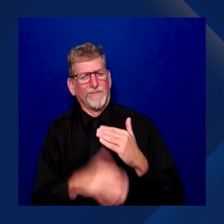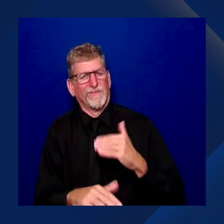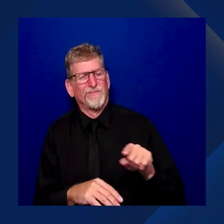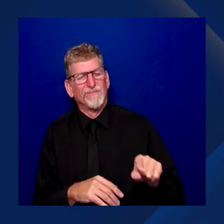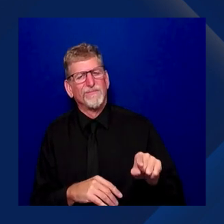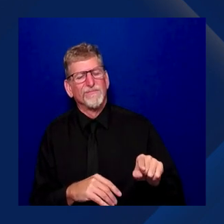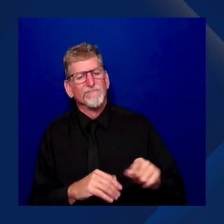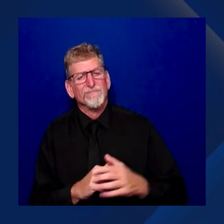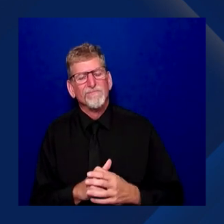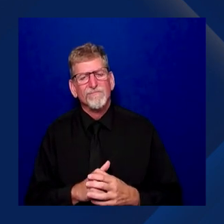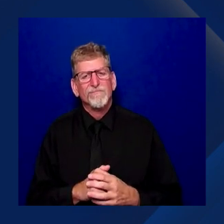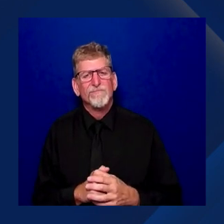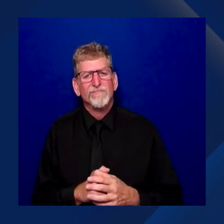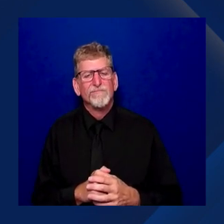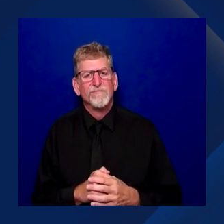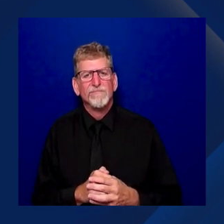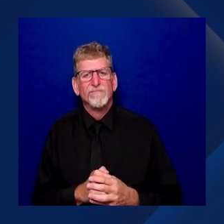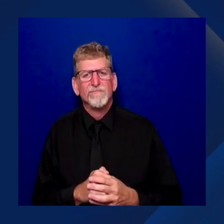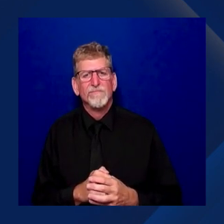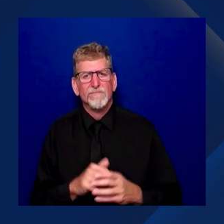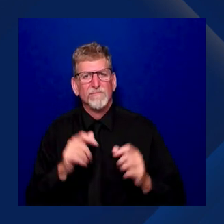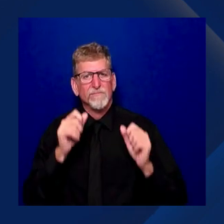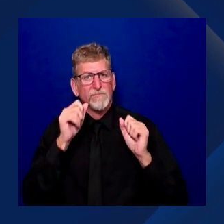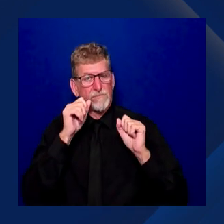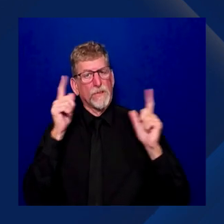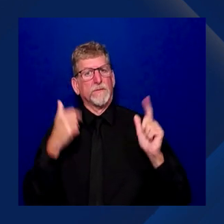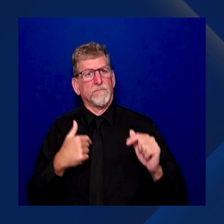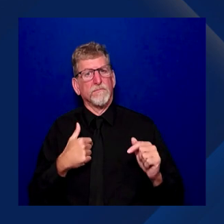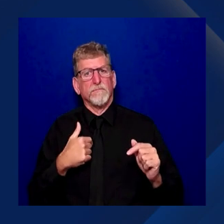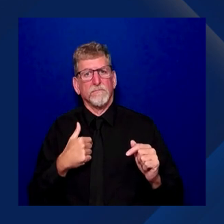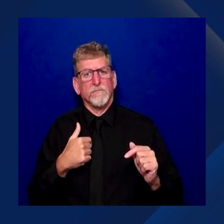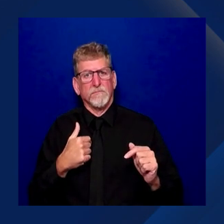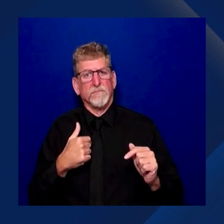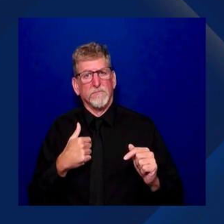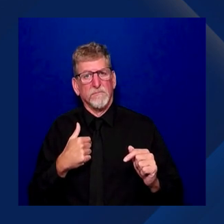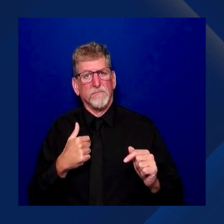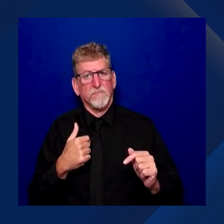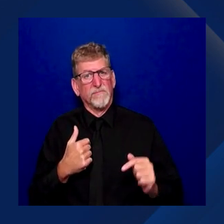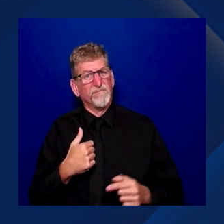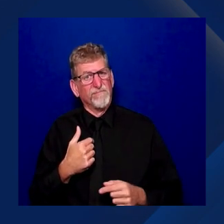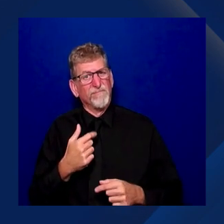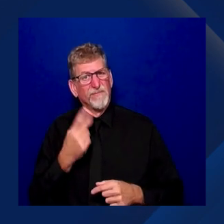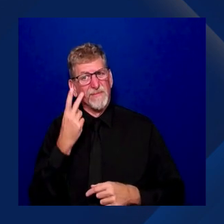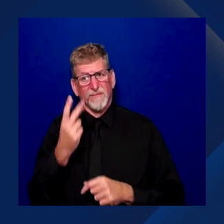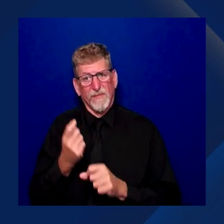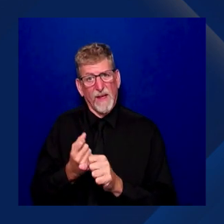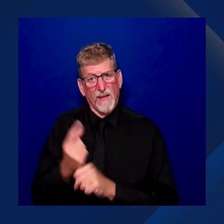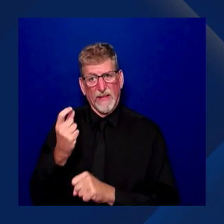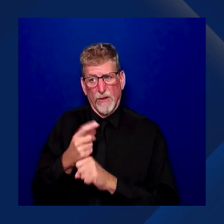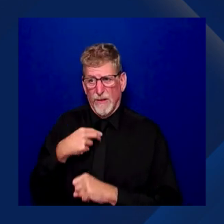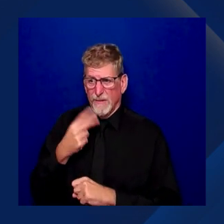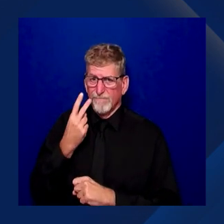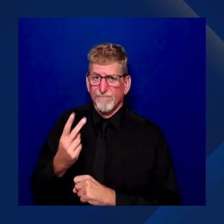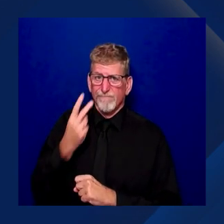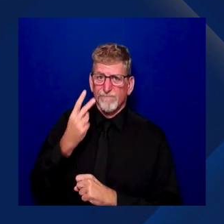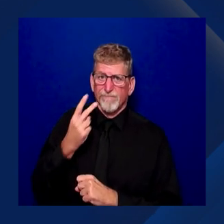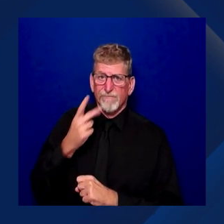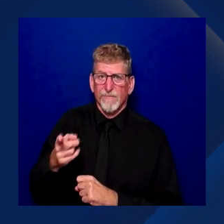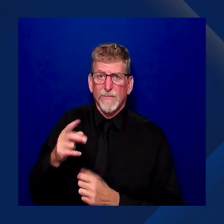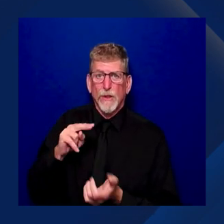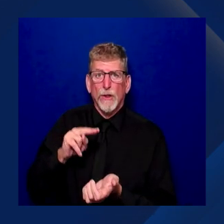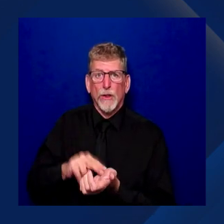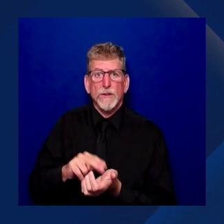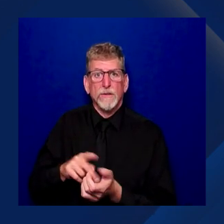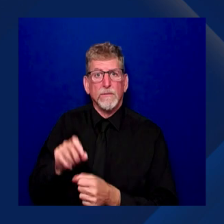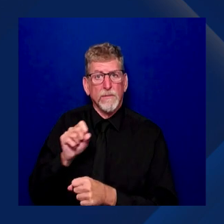surprises people when I say that I've seen a maternal death for every single year that I've been a nurse. And any labor and delivery nurse will tell